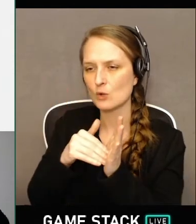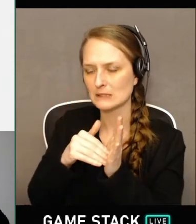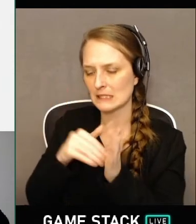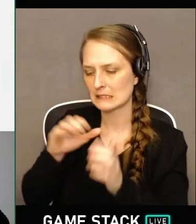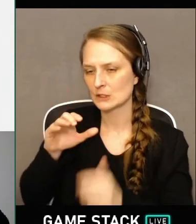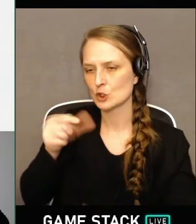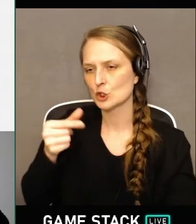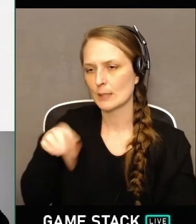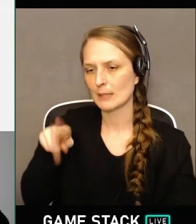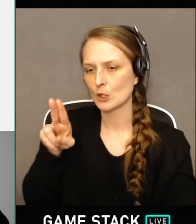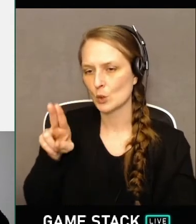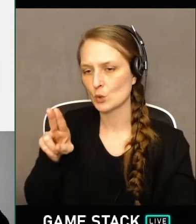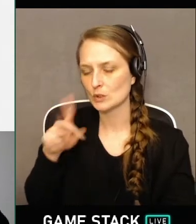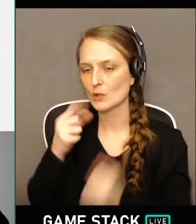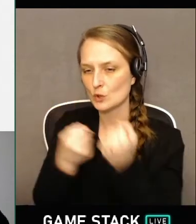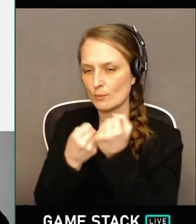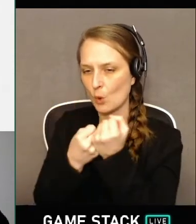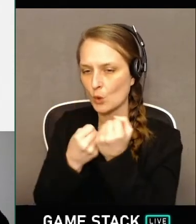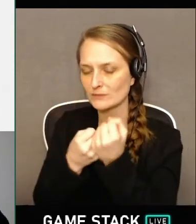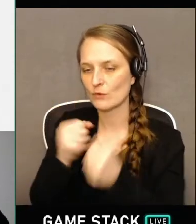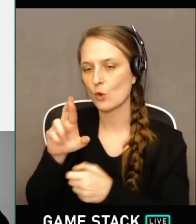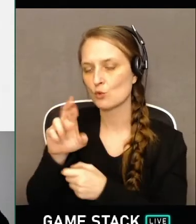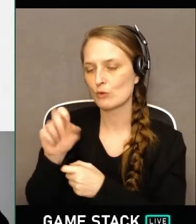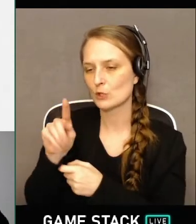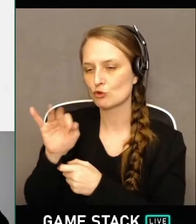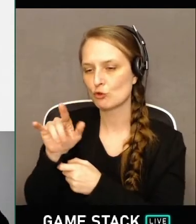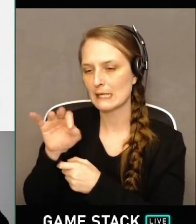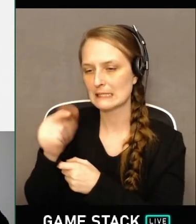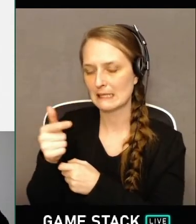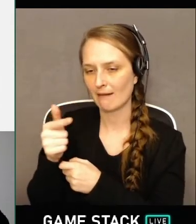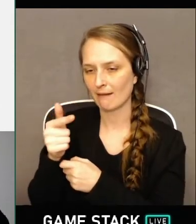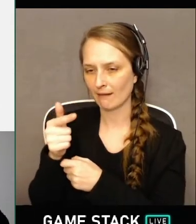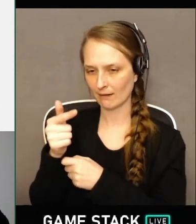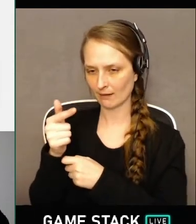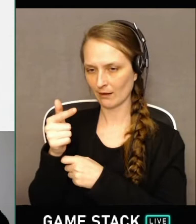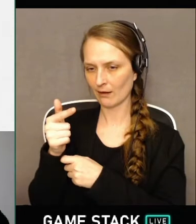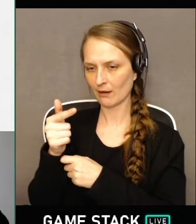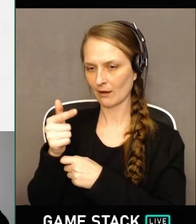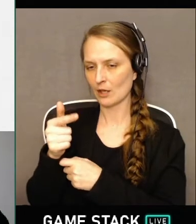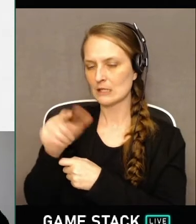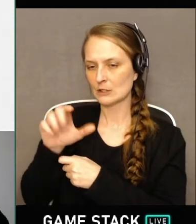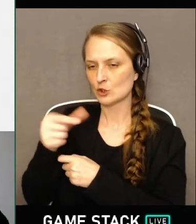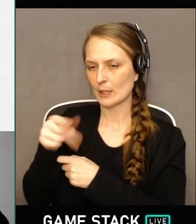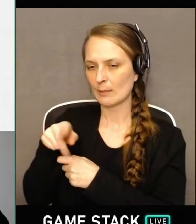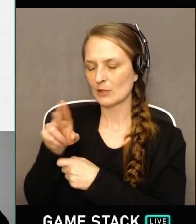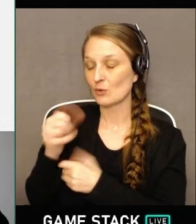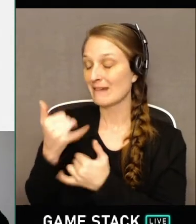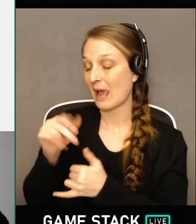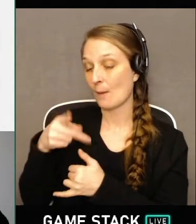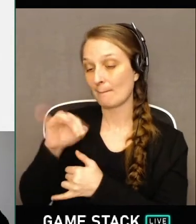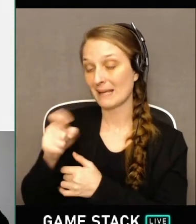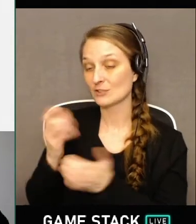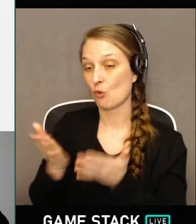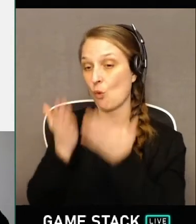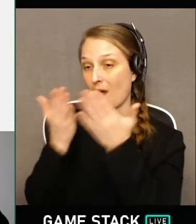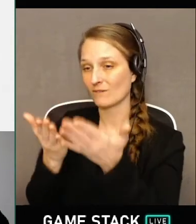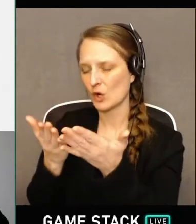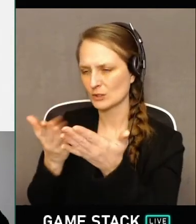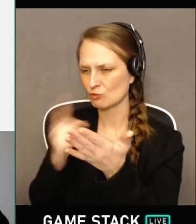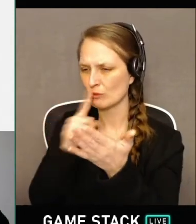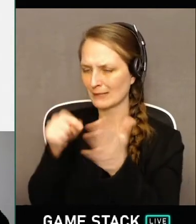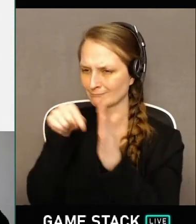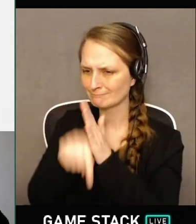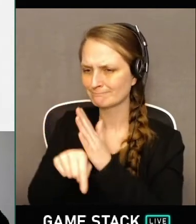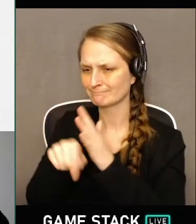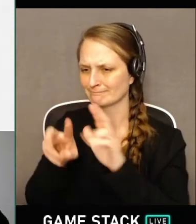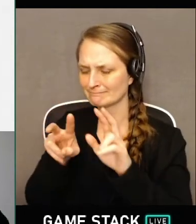With support for new ray tracing counters on RX 6000 series GPUs, Pix now offers deep insight into ray tracing workloads